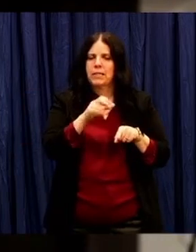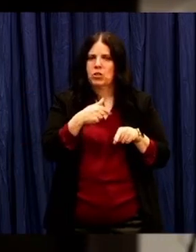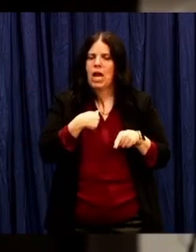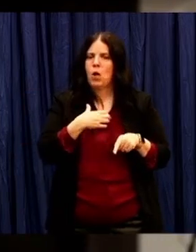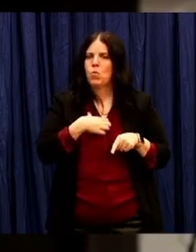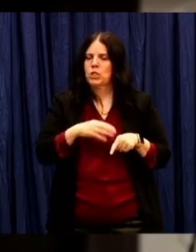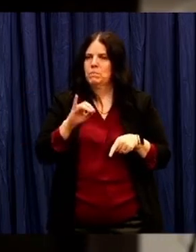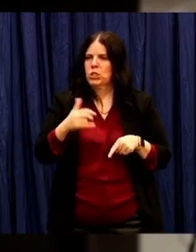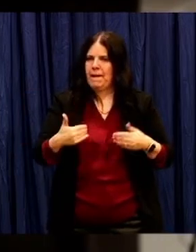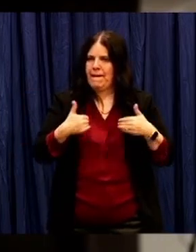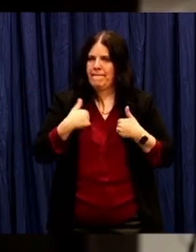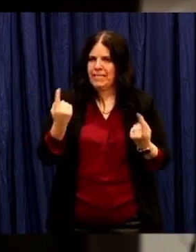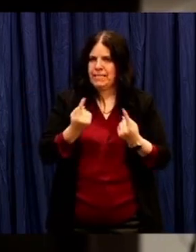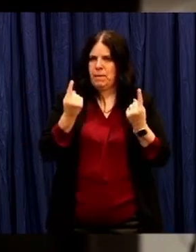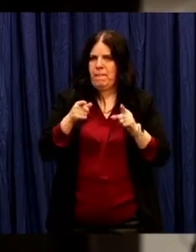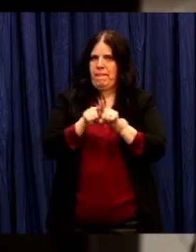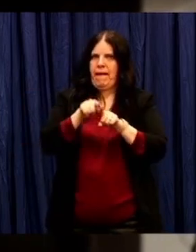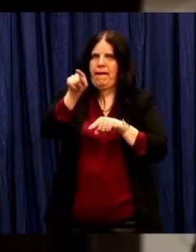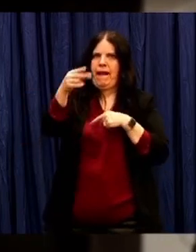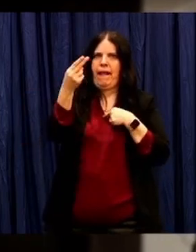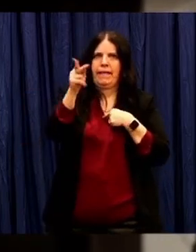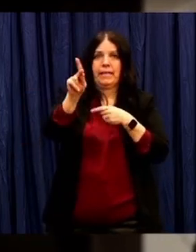have one for people here in Michigan.